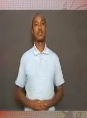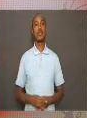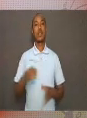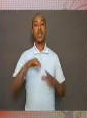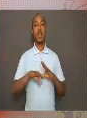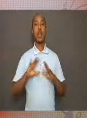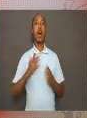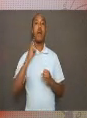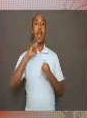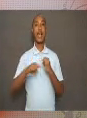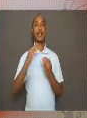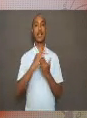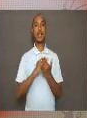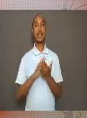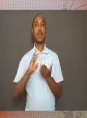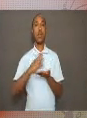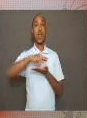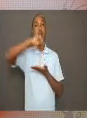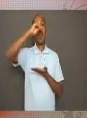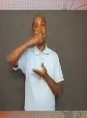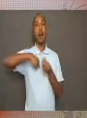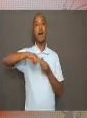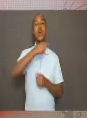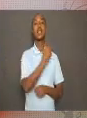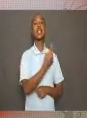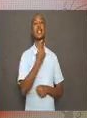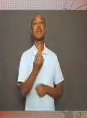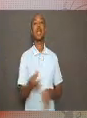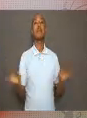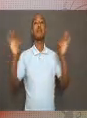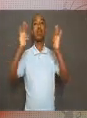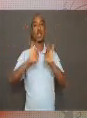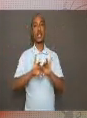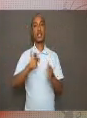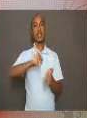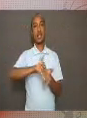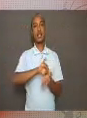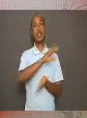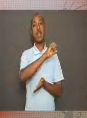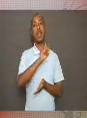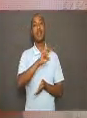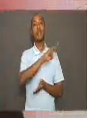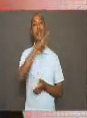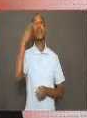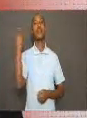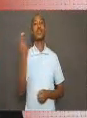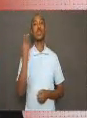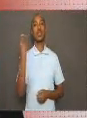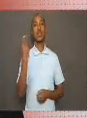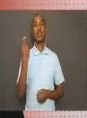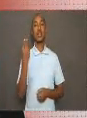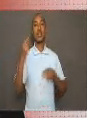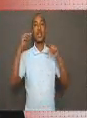In our last lesson, we learned about some important salts and their uses.